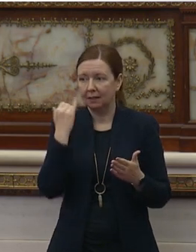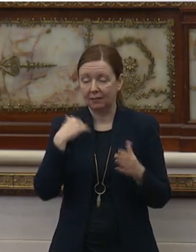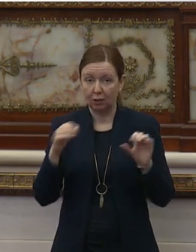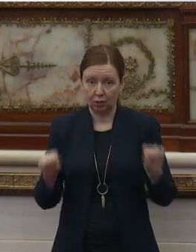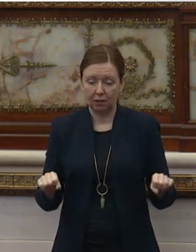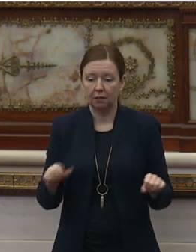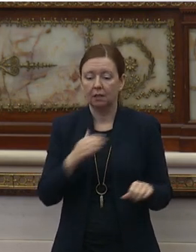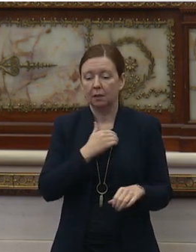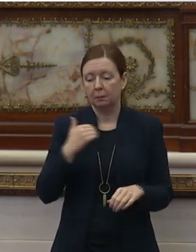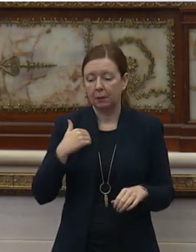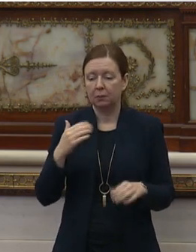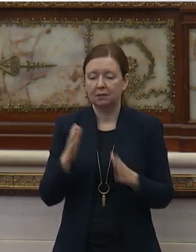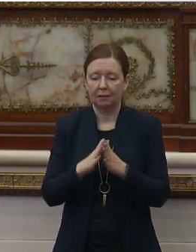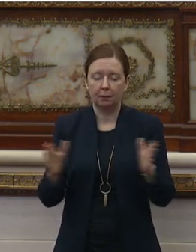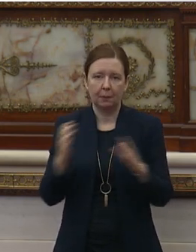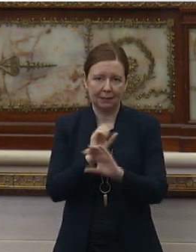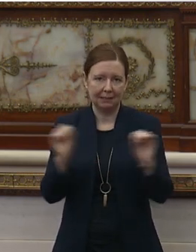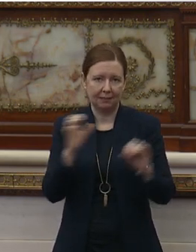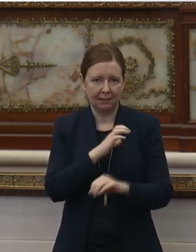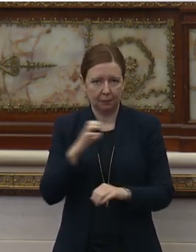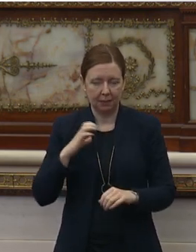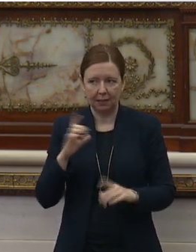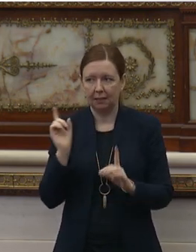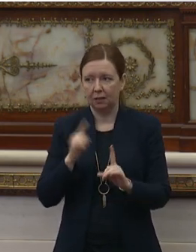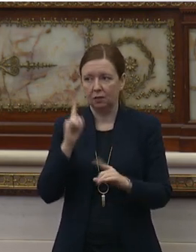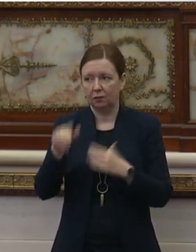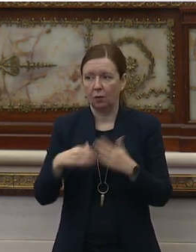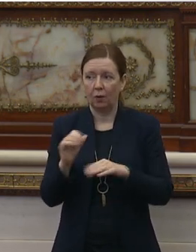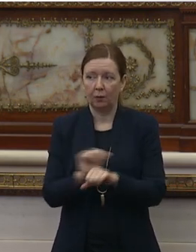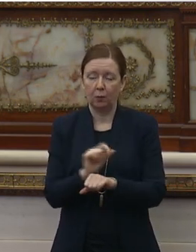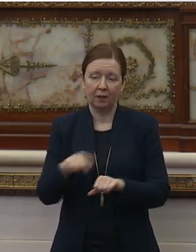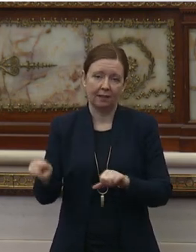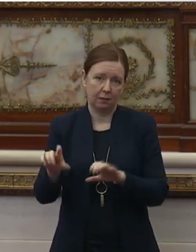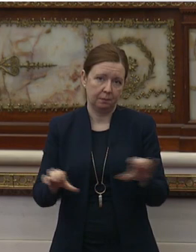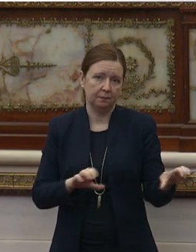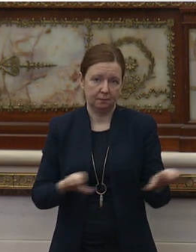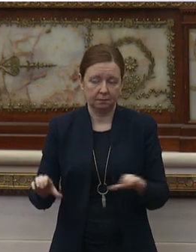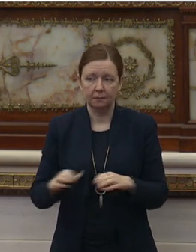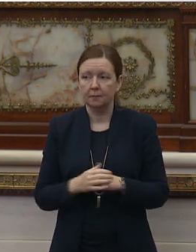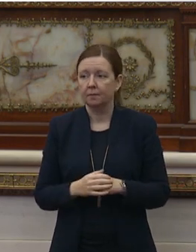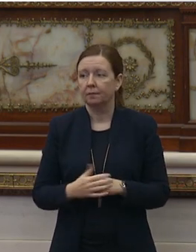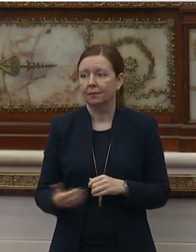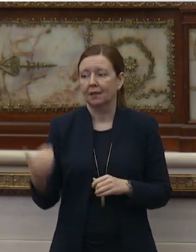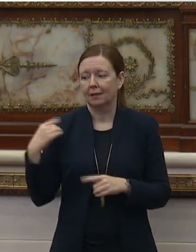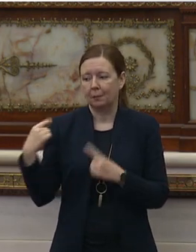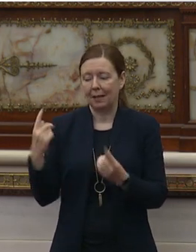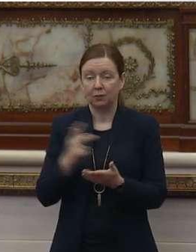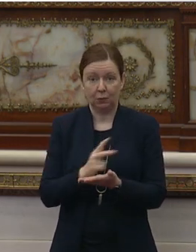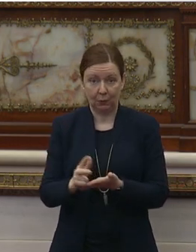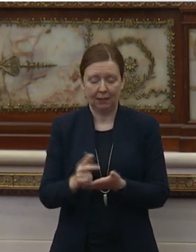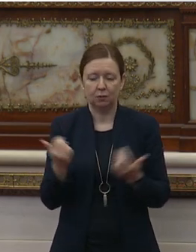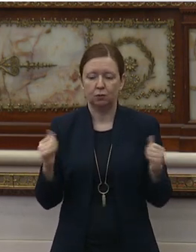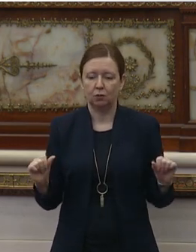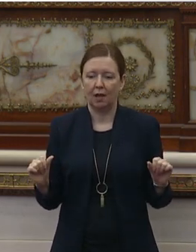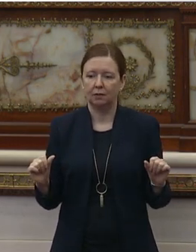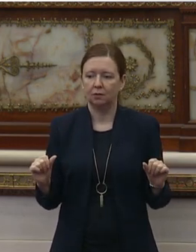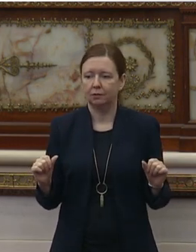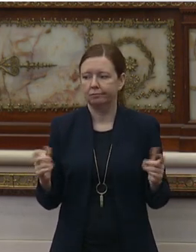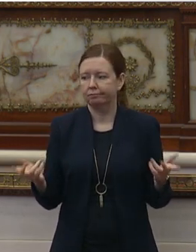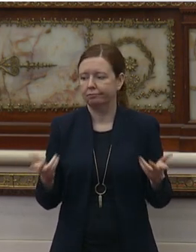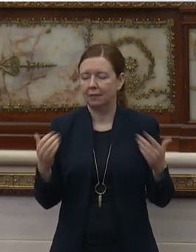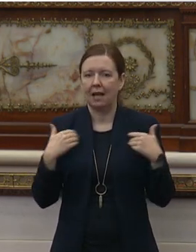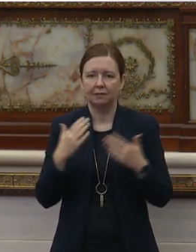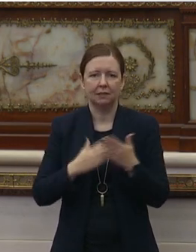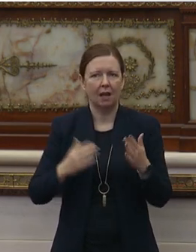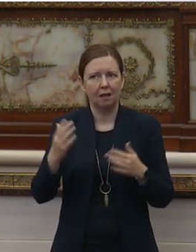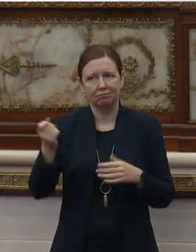could, members of the Public Safety Committee in particular for all the work that they have done in the past 3 weeks to try and bring some